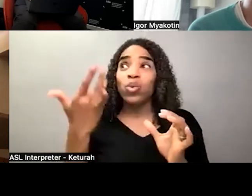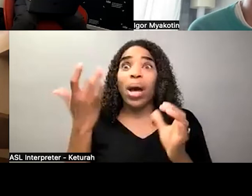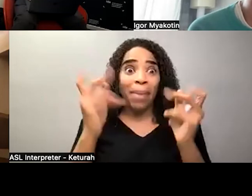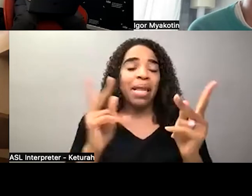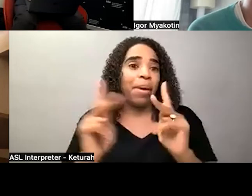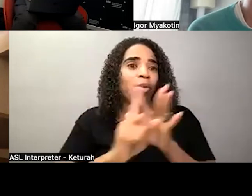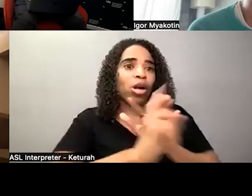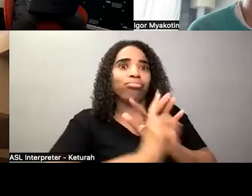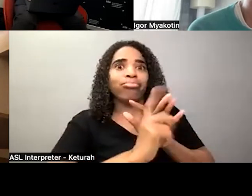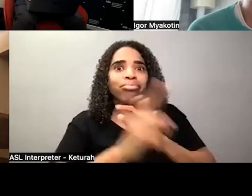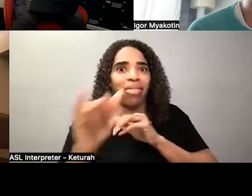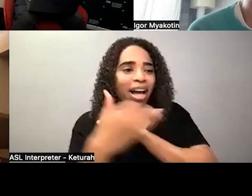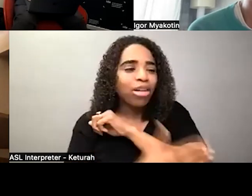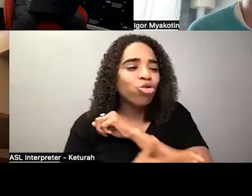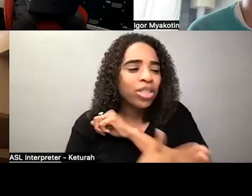their space of